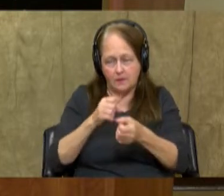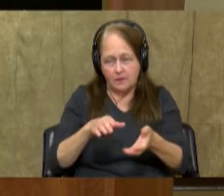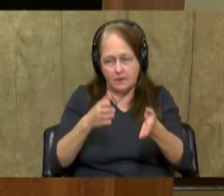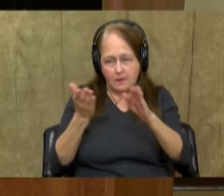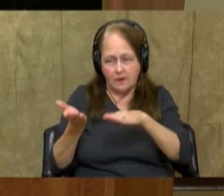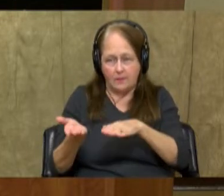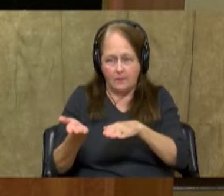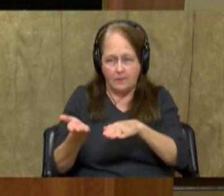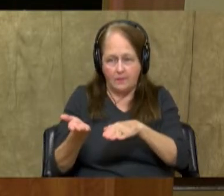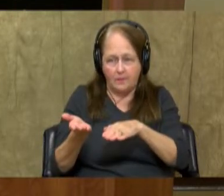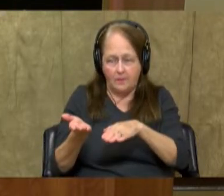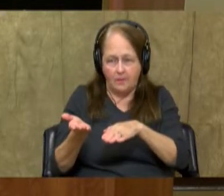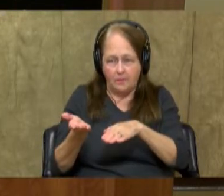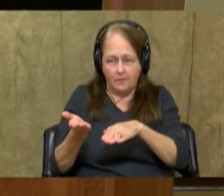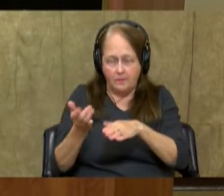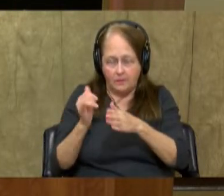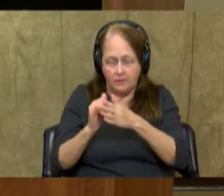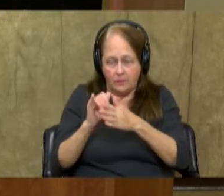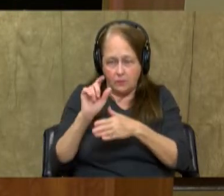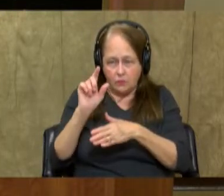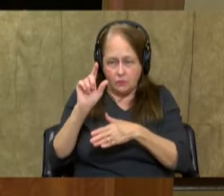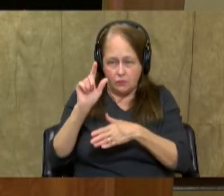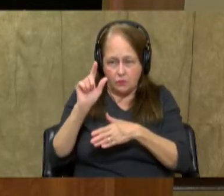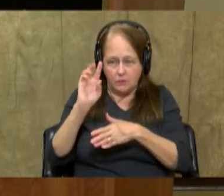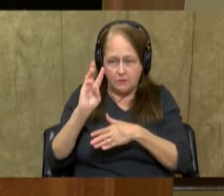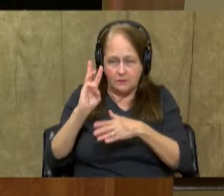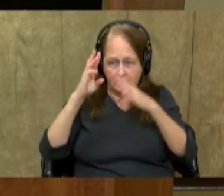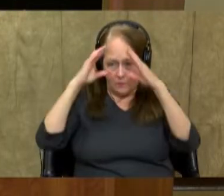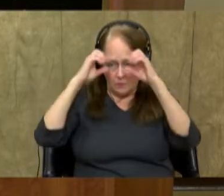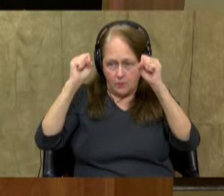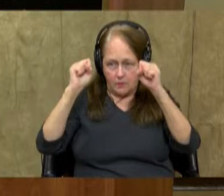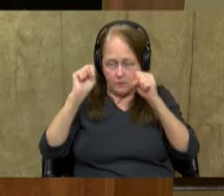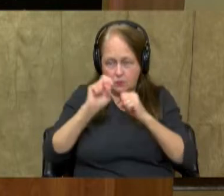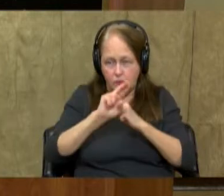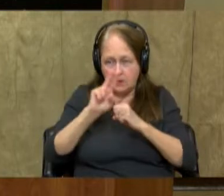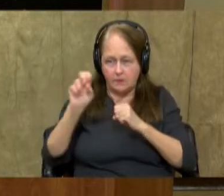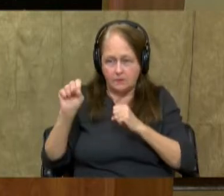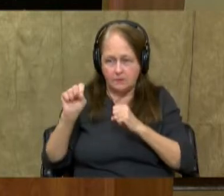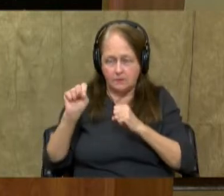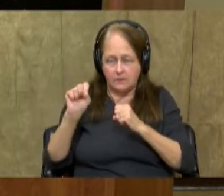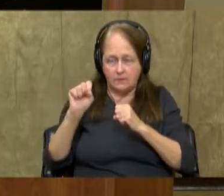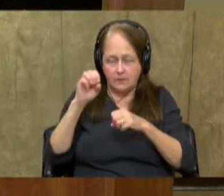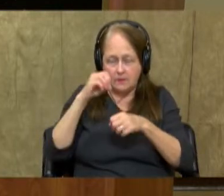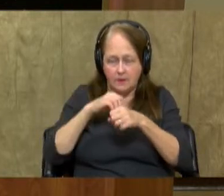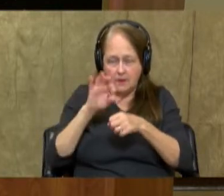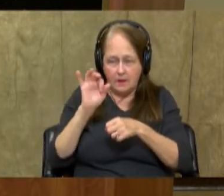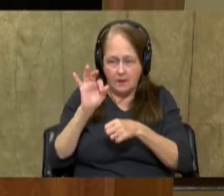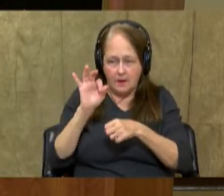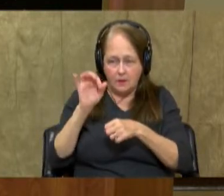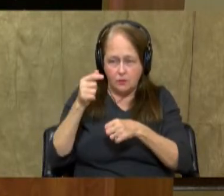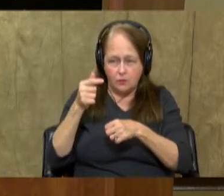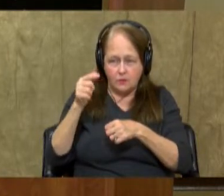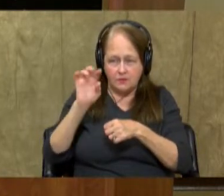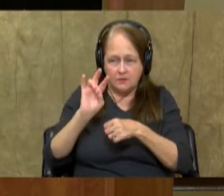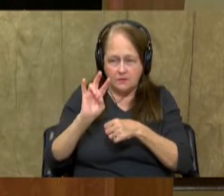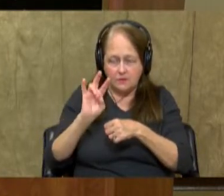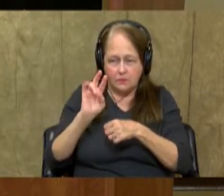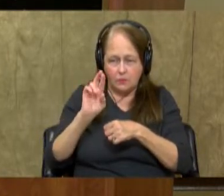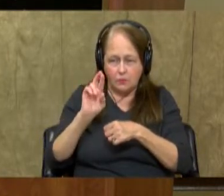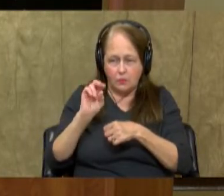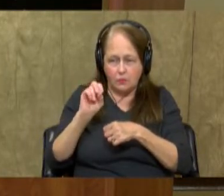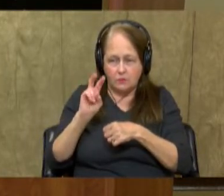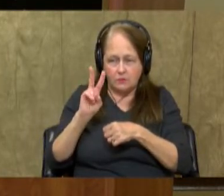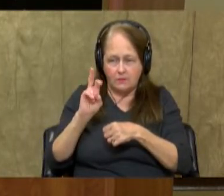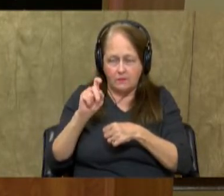died. The 26th President of the United States. In 1927, Roosevelt